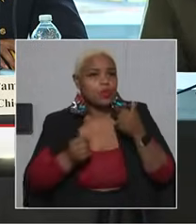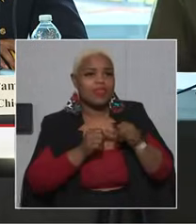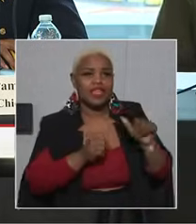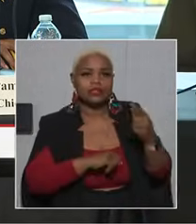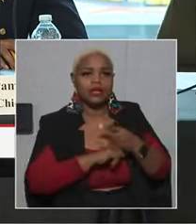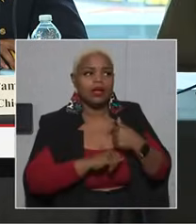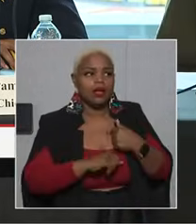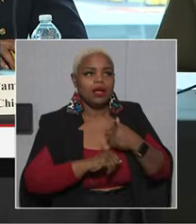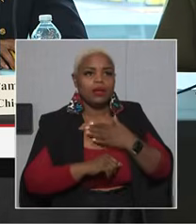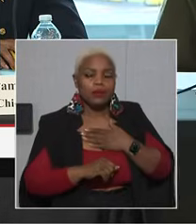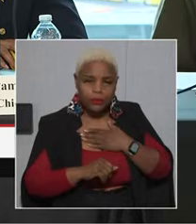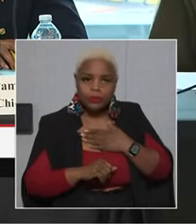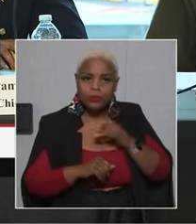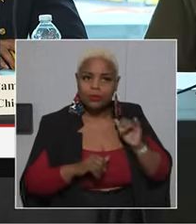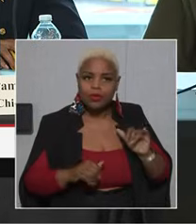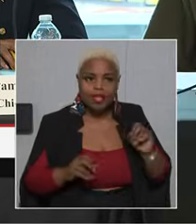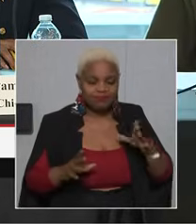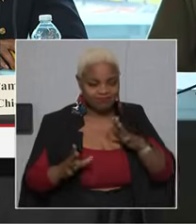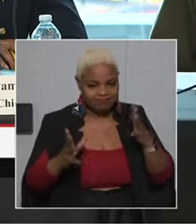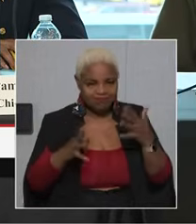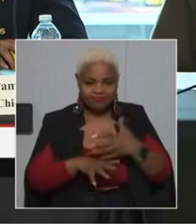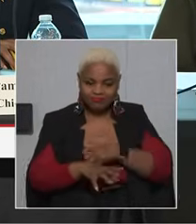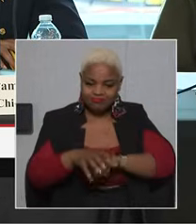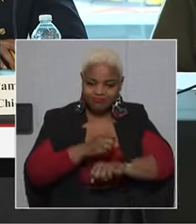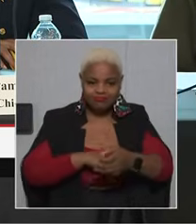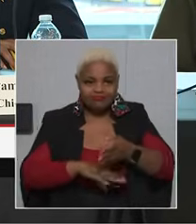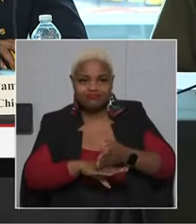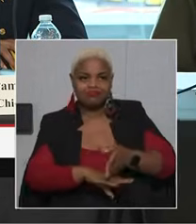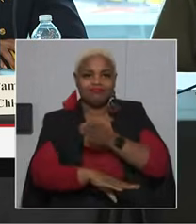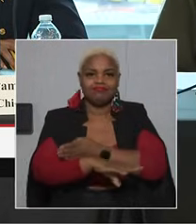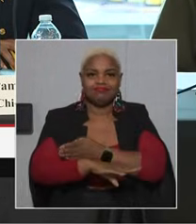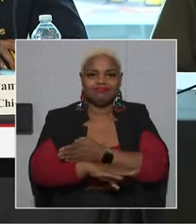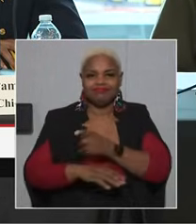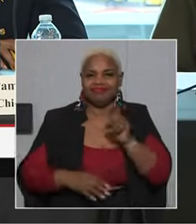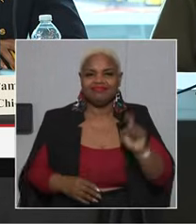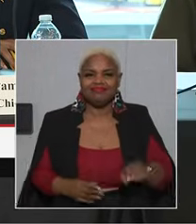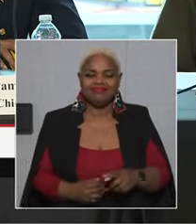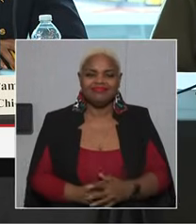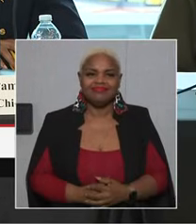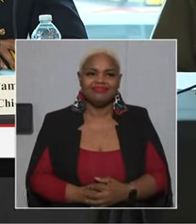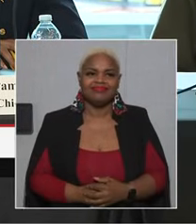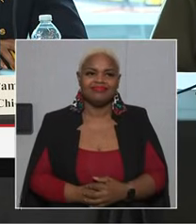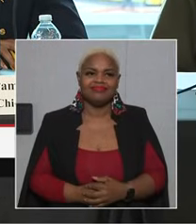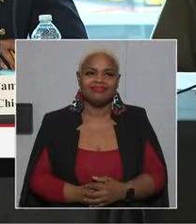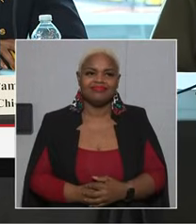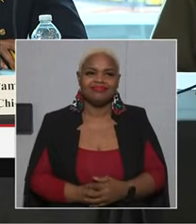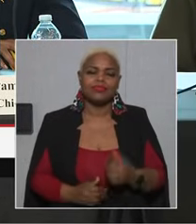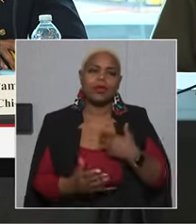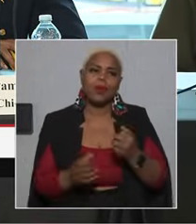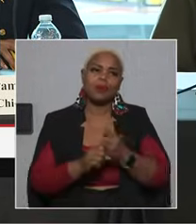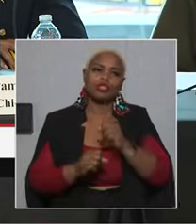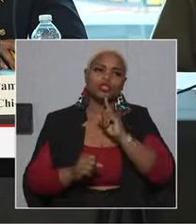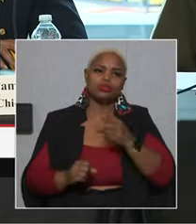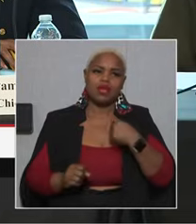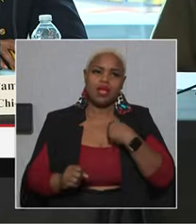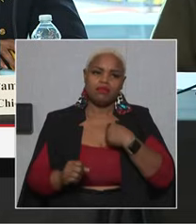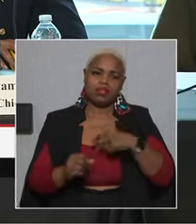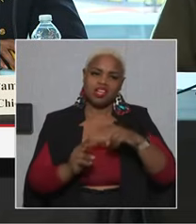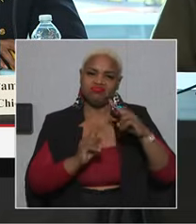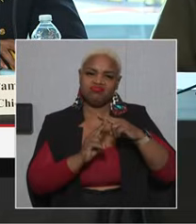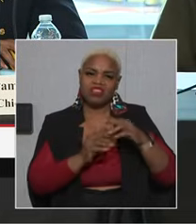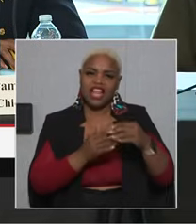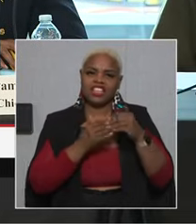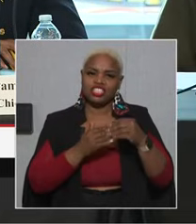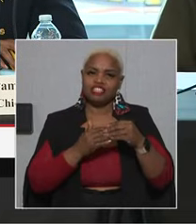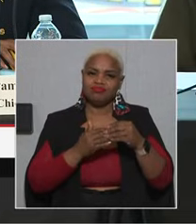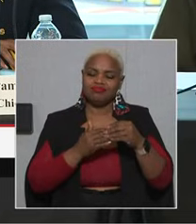look at different initiatives and different strategies. And I wanted to make sure that we had the best leadership in place. And the mayor said it best. We have